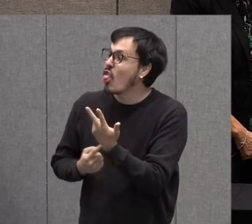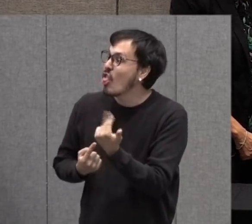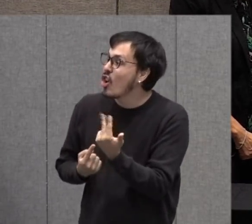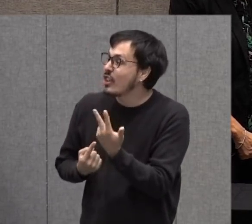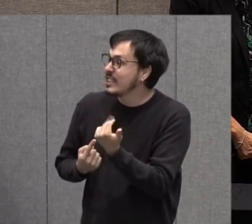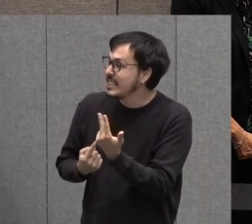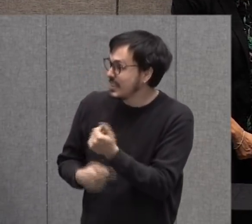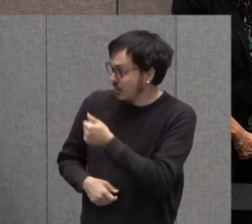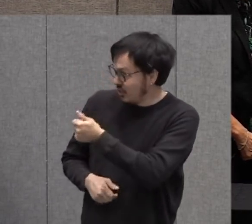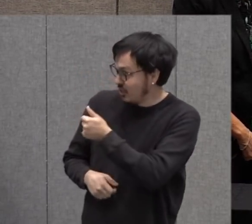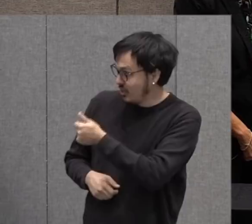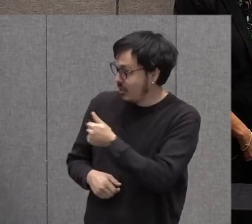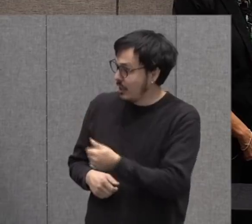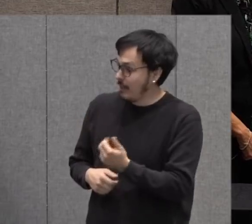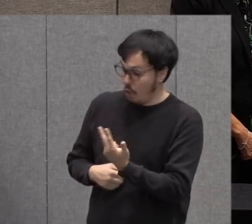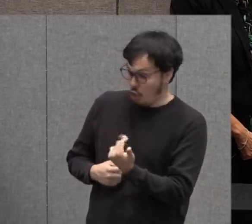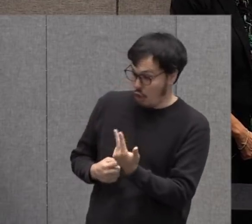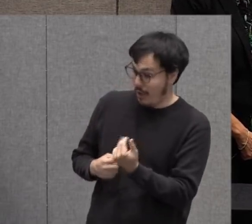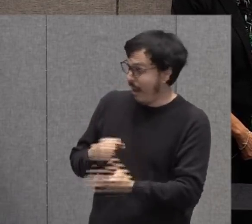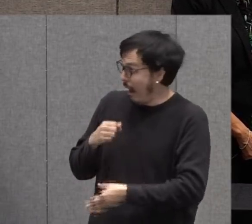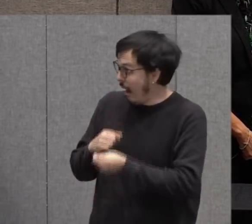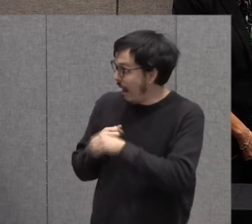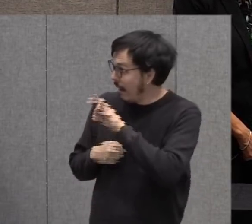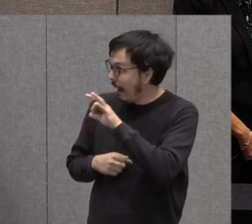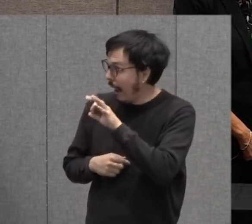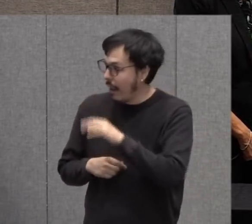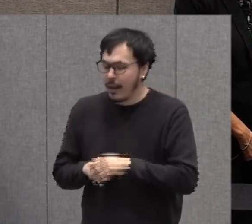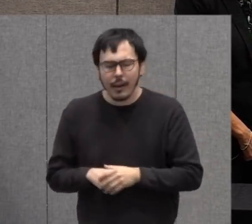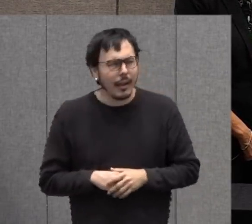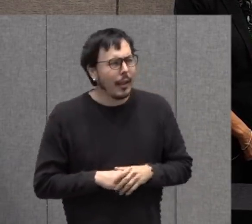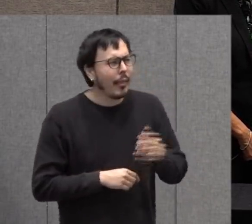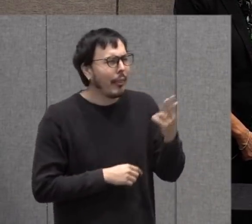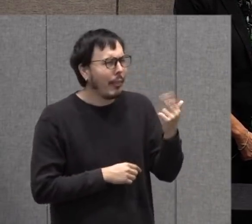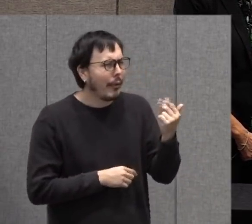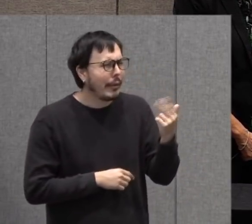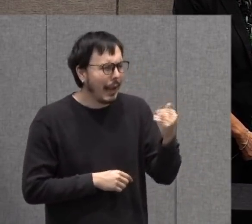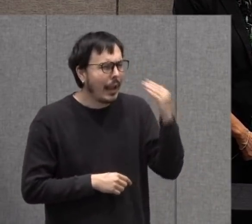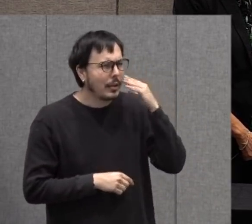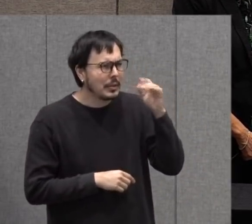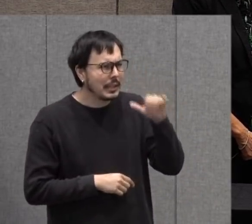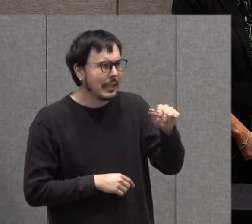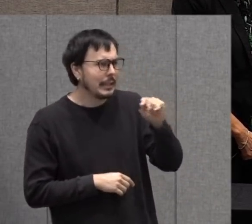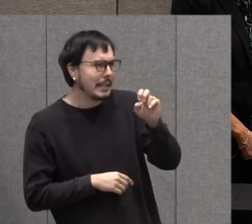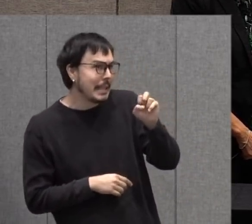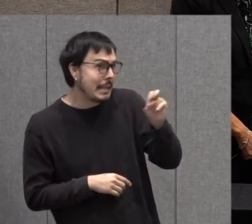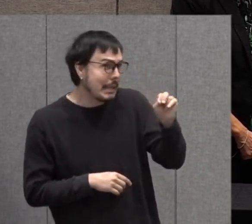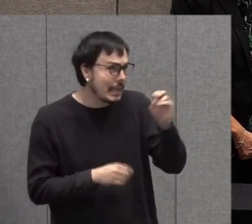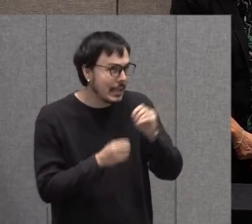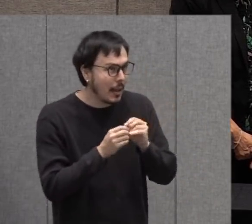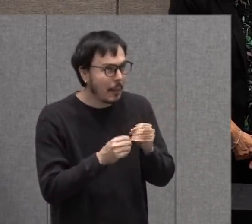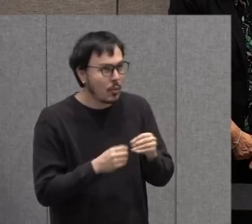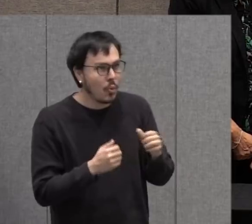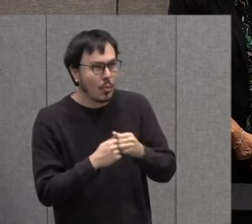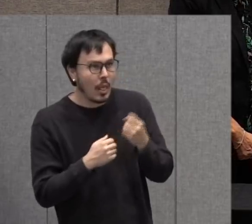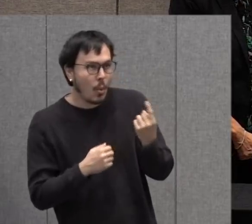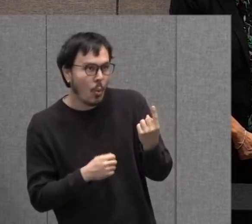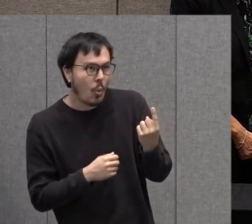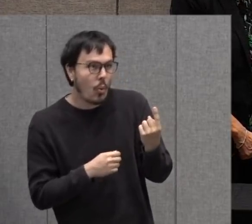take 13 and add 9? 13. Okay, I know it's a teen number. I know it starts with a 1, and then it has that sound